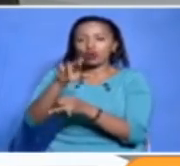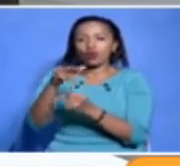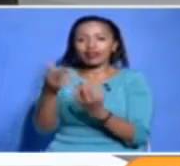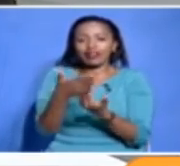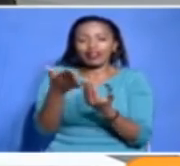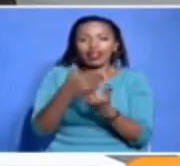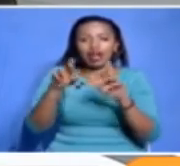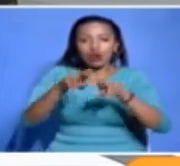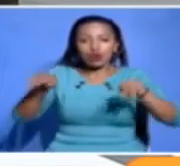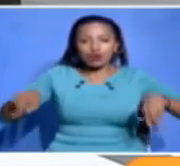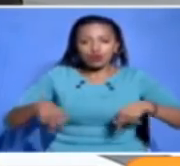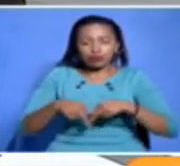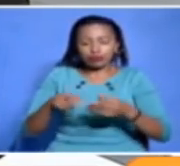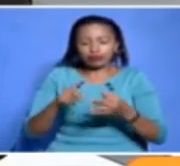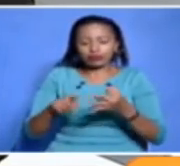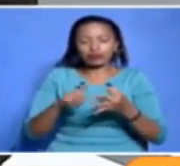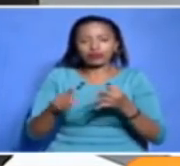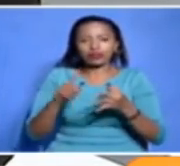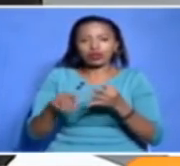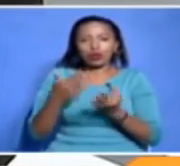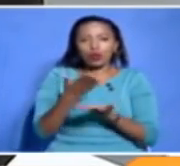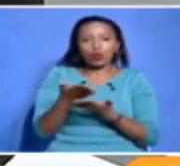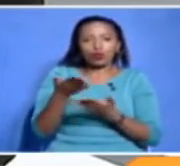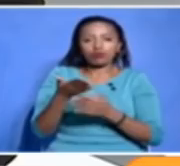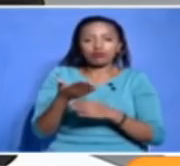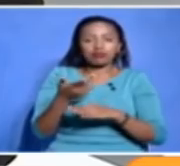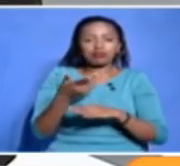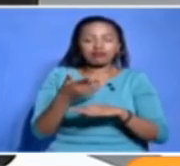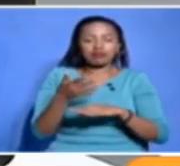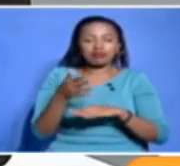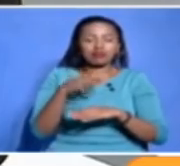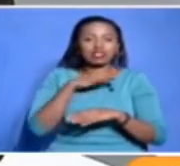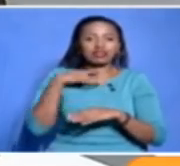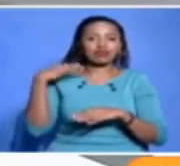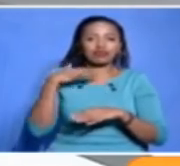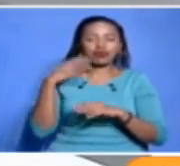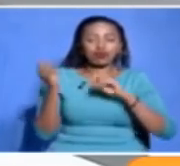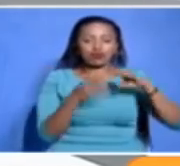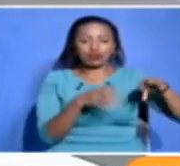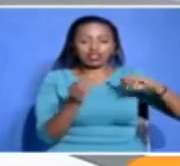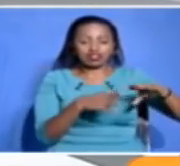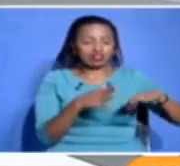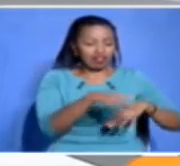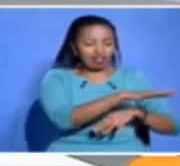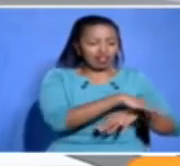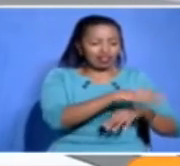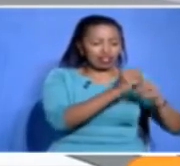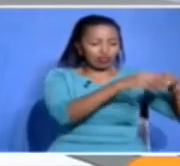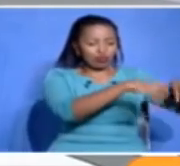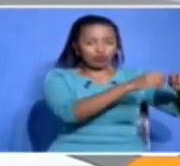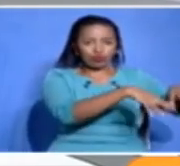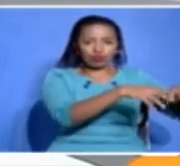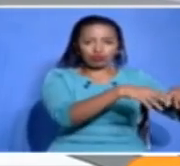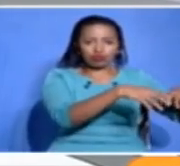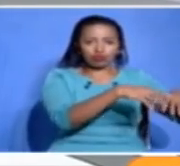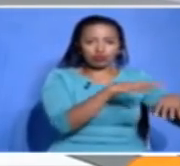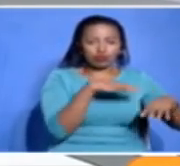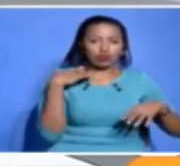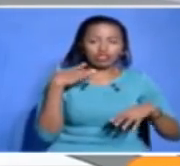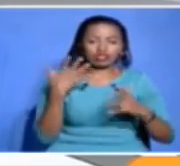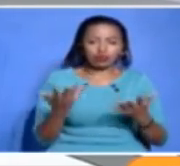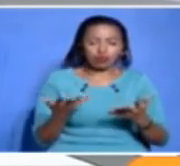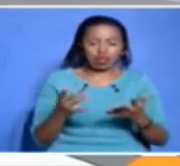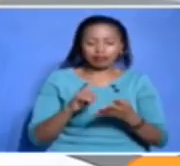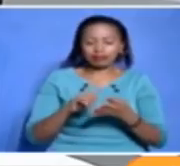It's supposed to have a waste disposal management system as prescribed under the Public Health Act. It's also supposed to be able to accord you,